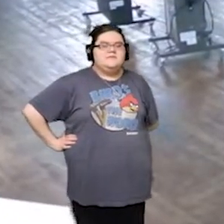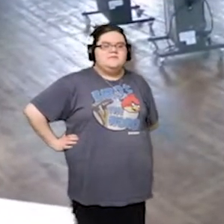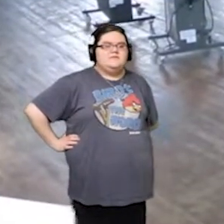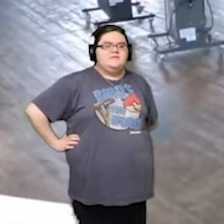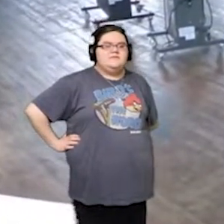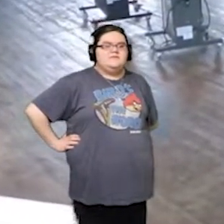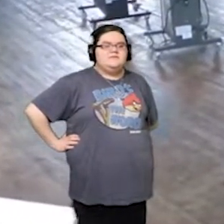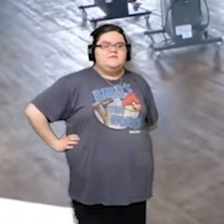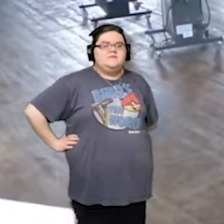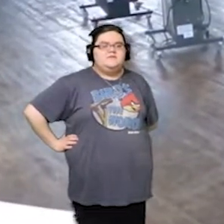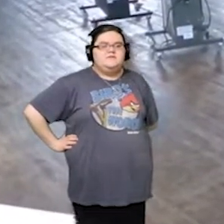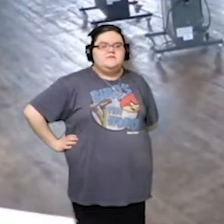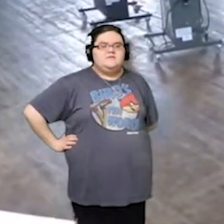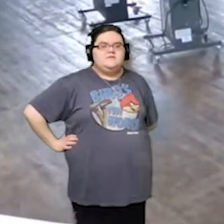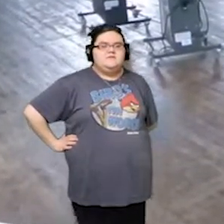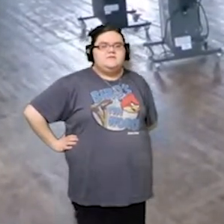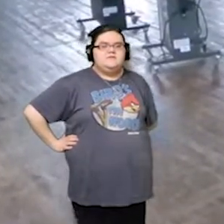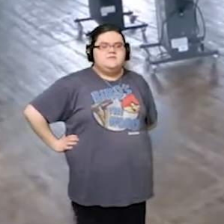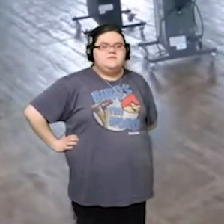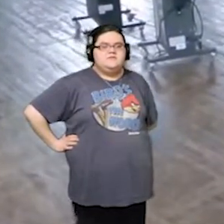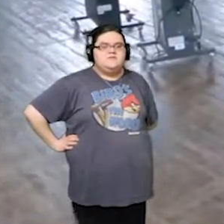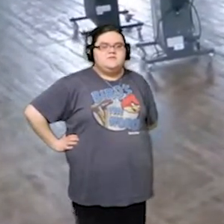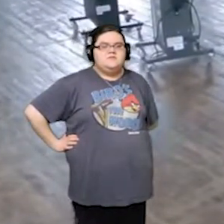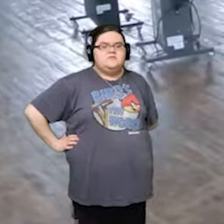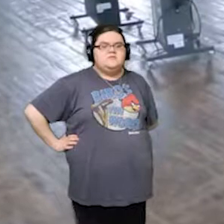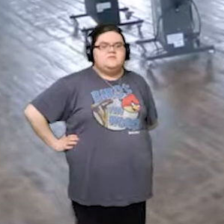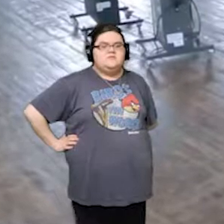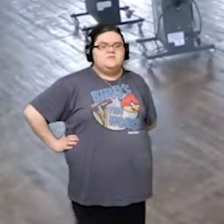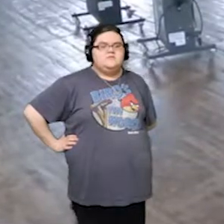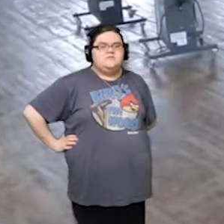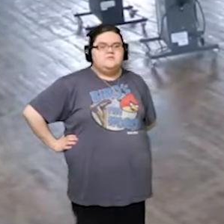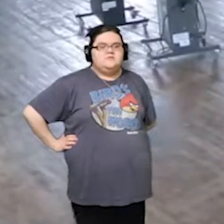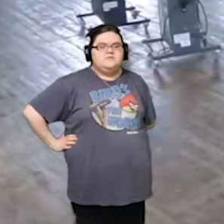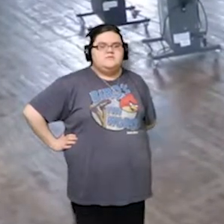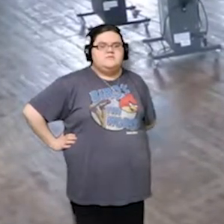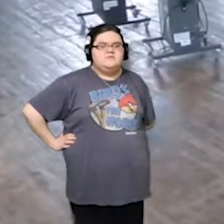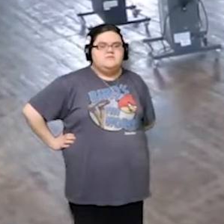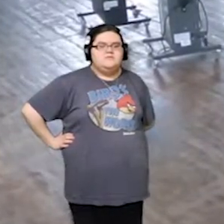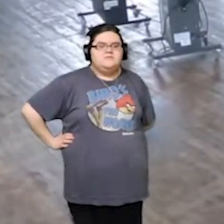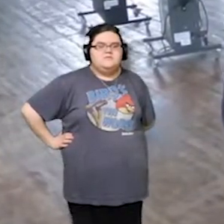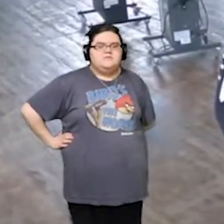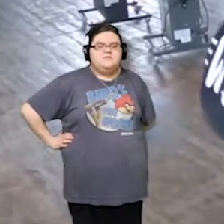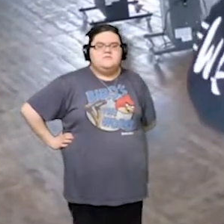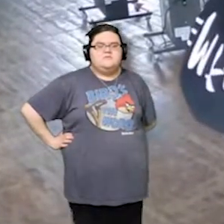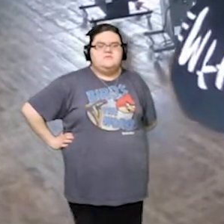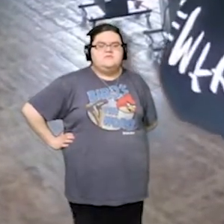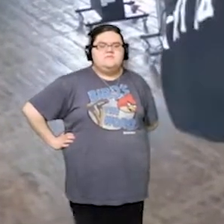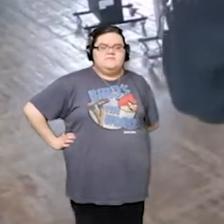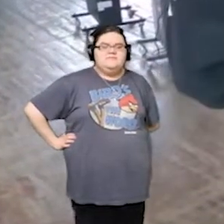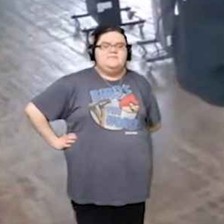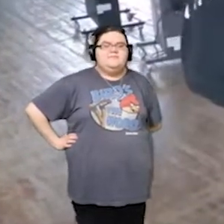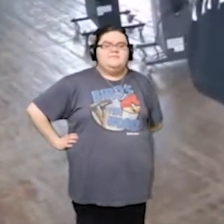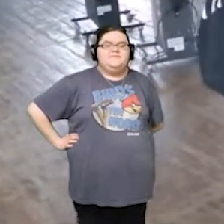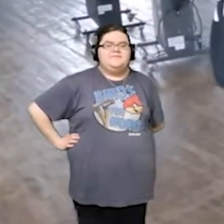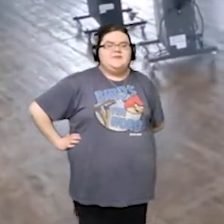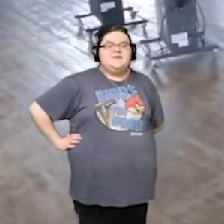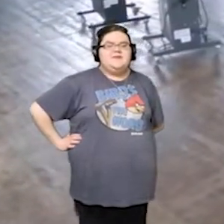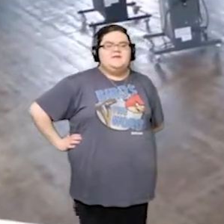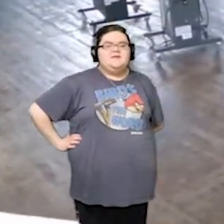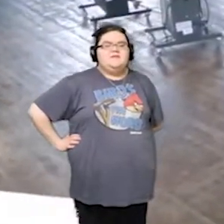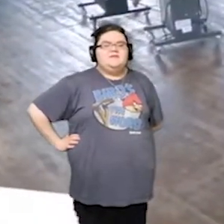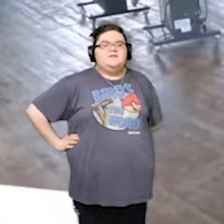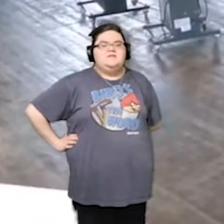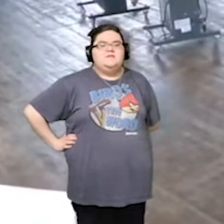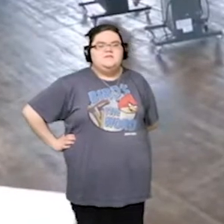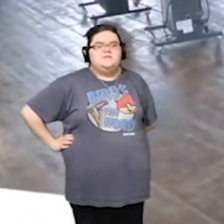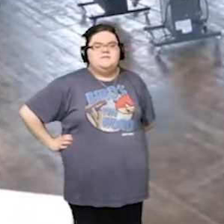onto the guys is easy because they always just wear shirts. Mm-hmm. So for myself, if I was clipping myself up right now, I'll just clip it onto here, as close to my mouth as